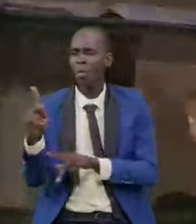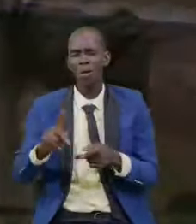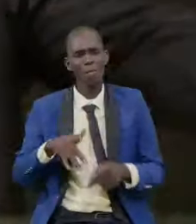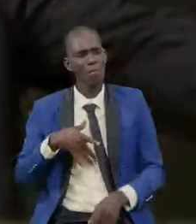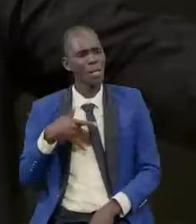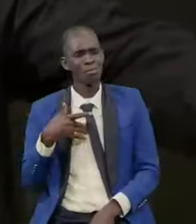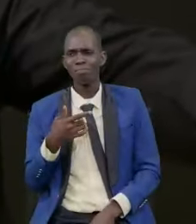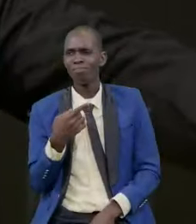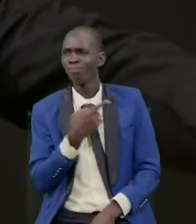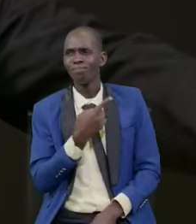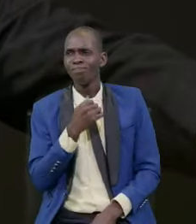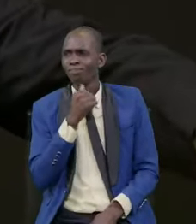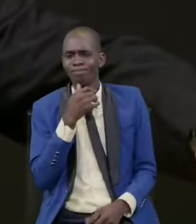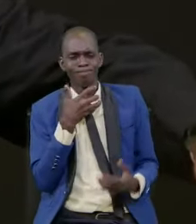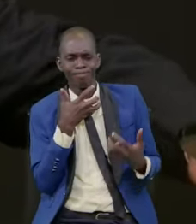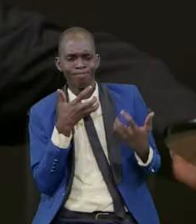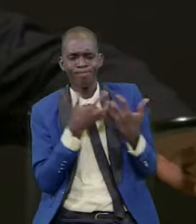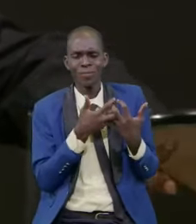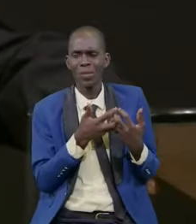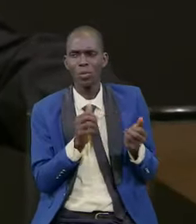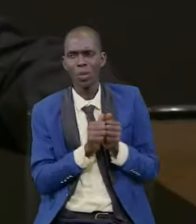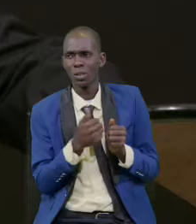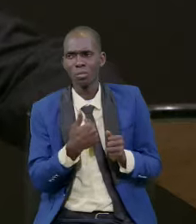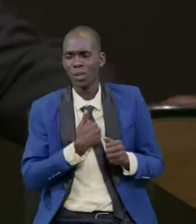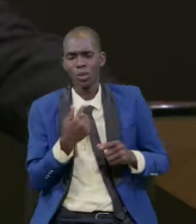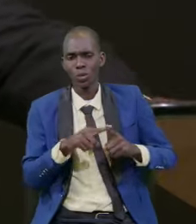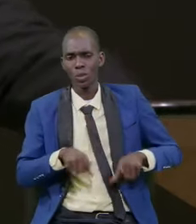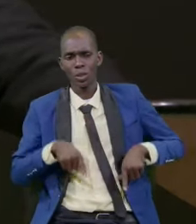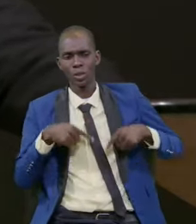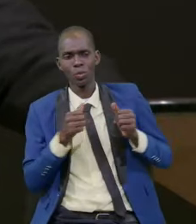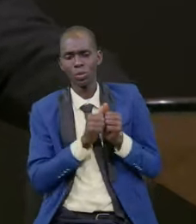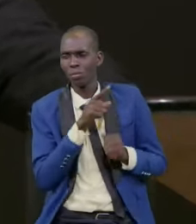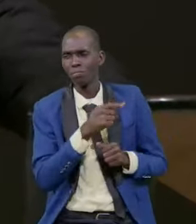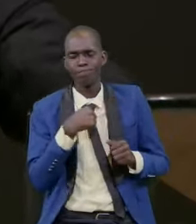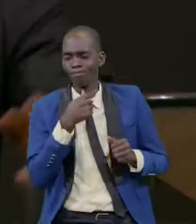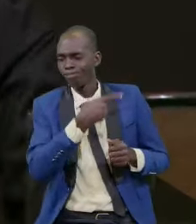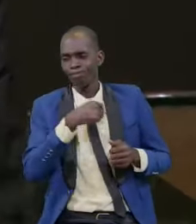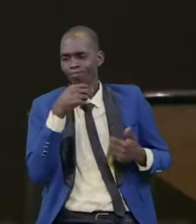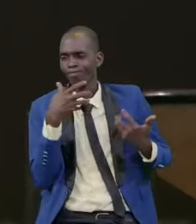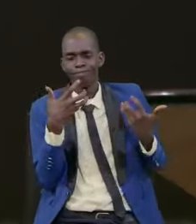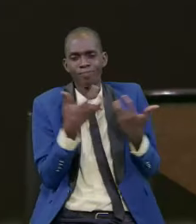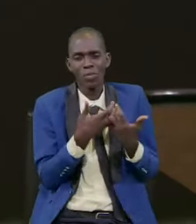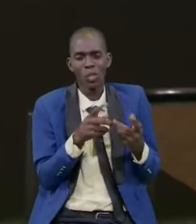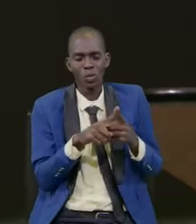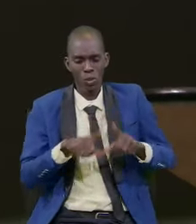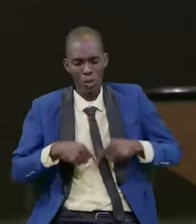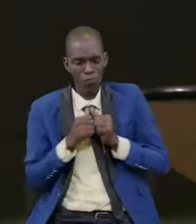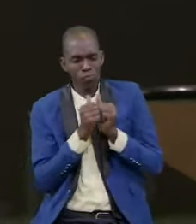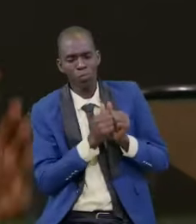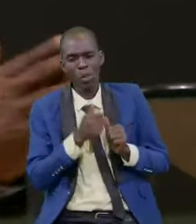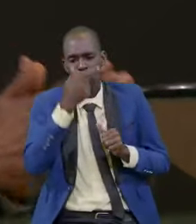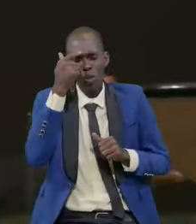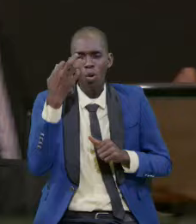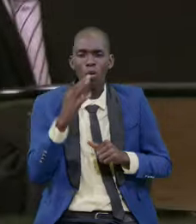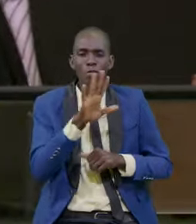a compatible person to live with, to stay with, because of the offense of